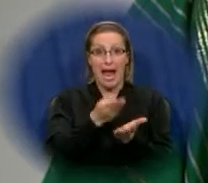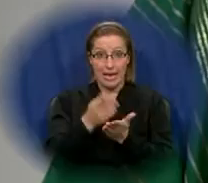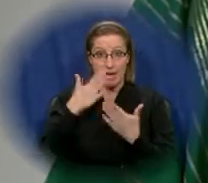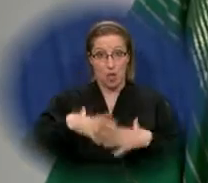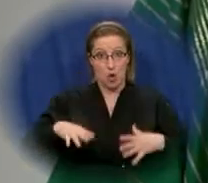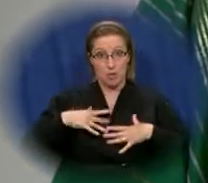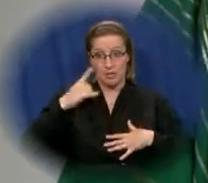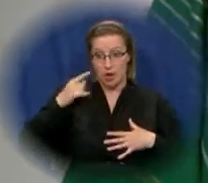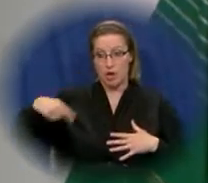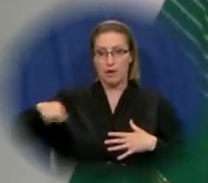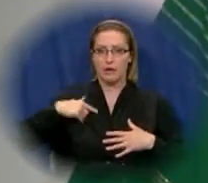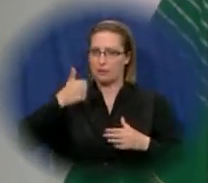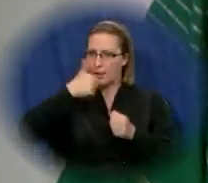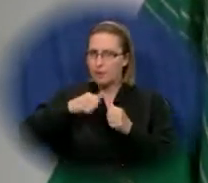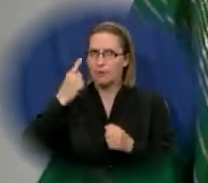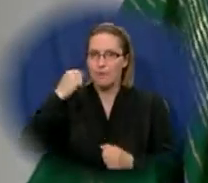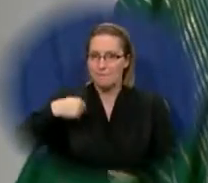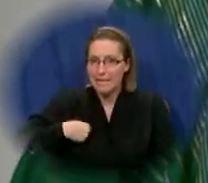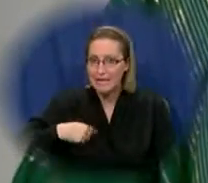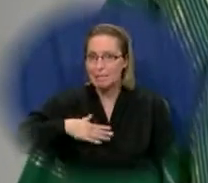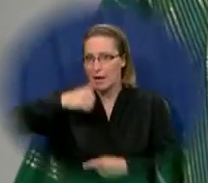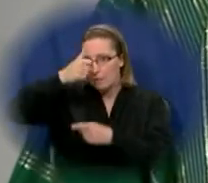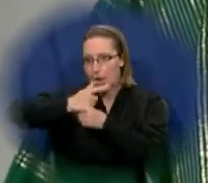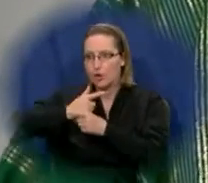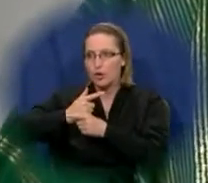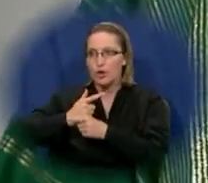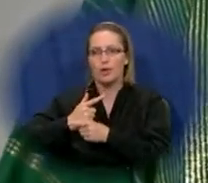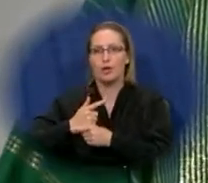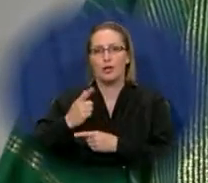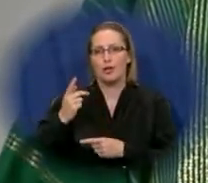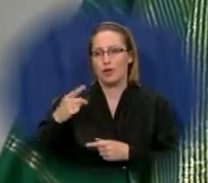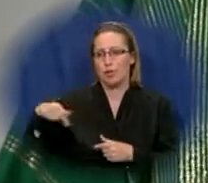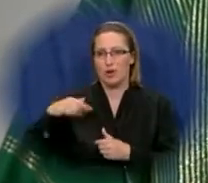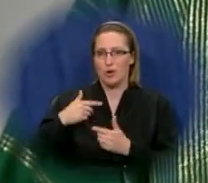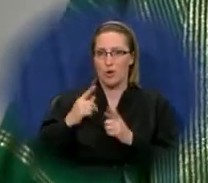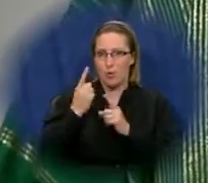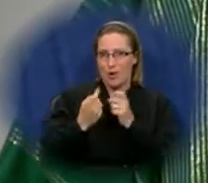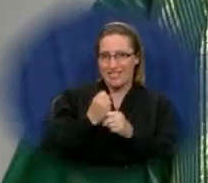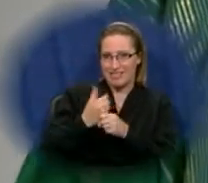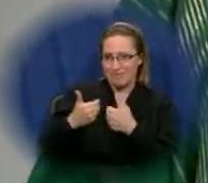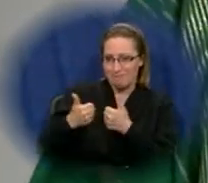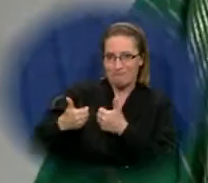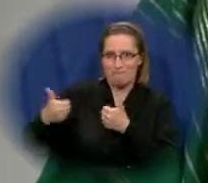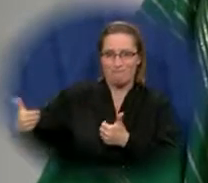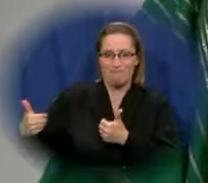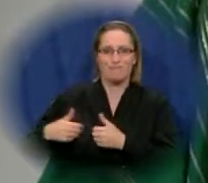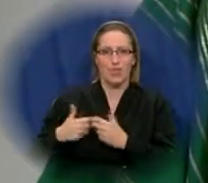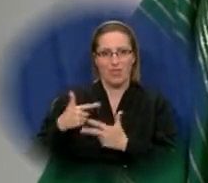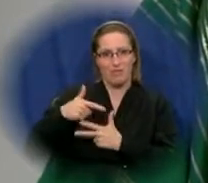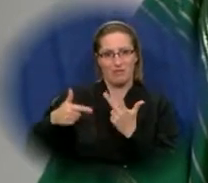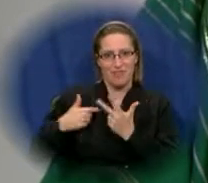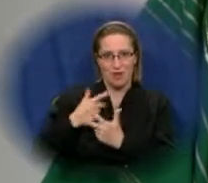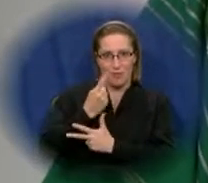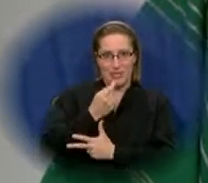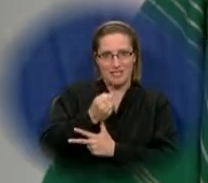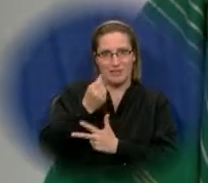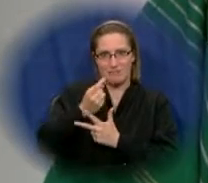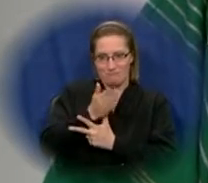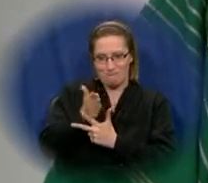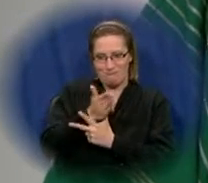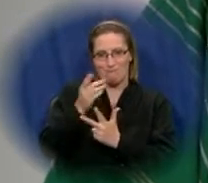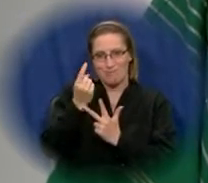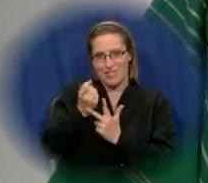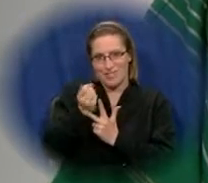for us, especially myself and my two brothers, and we're all just about a year apart, is that for a lot of times that